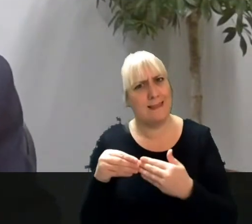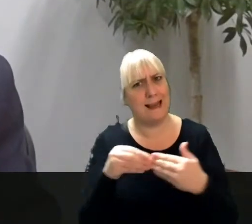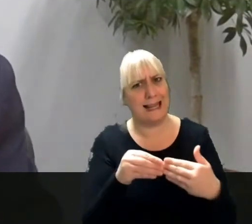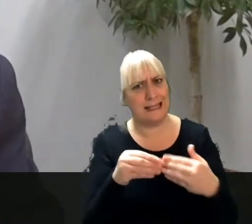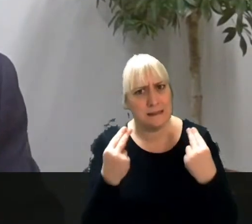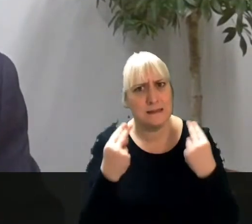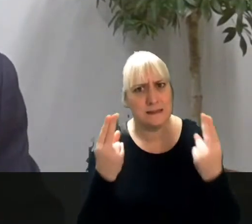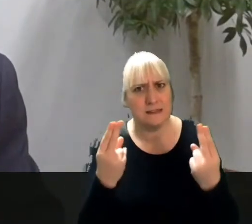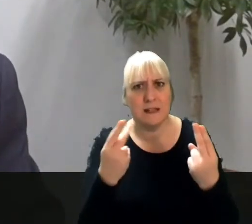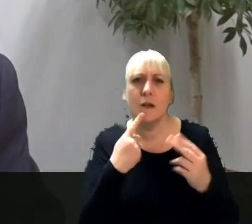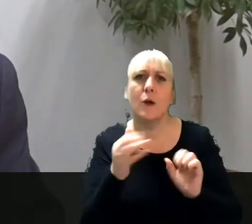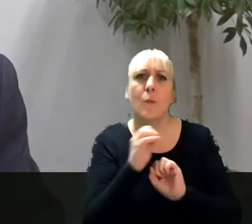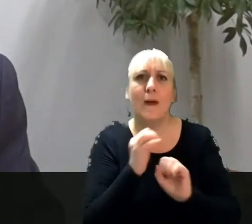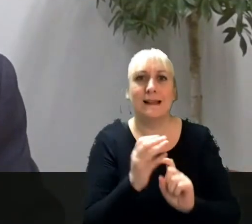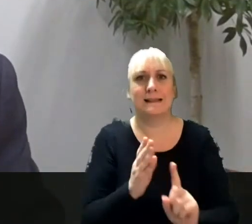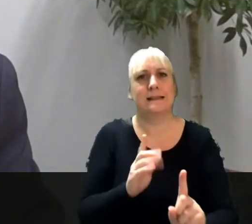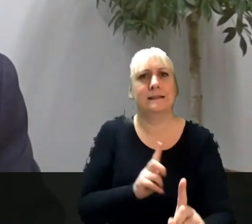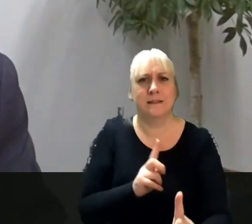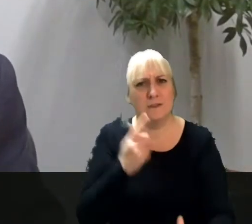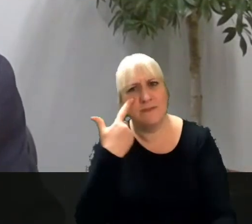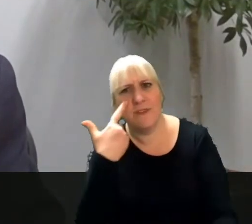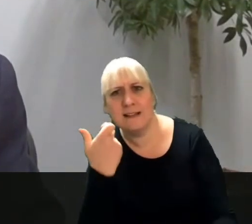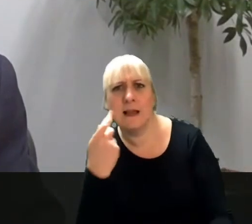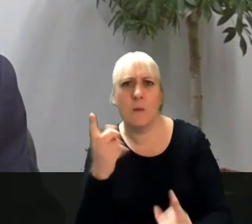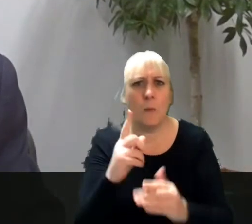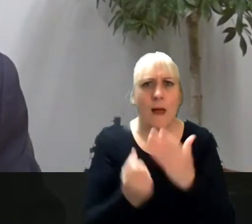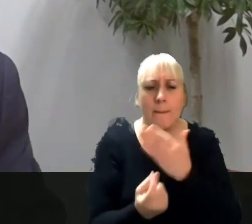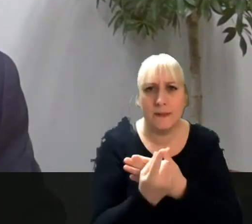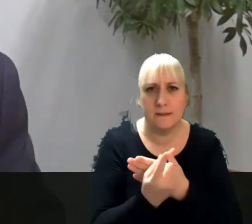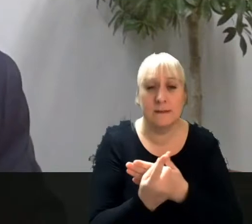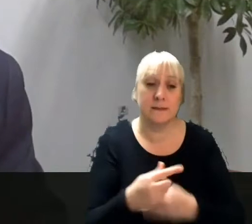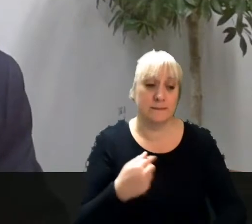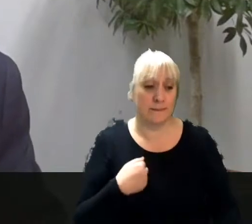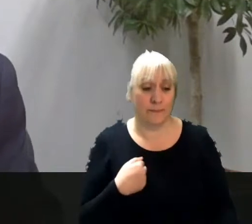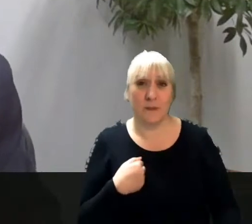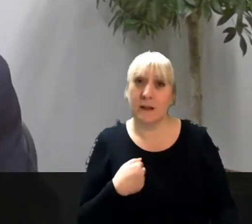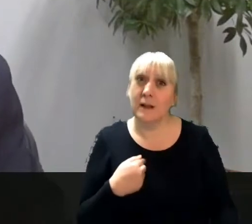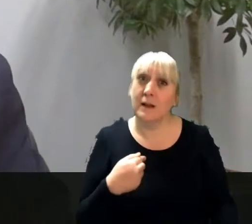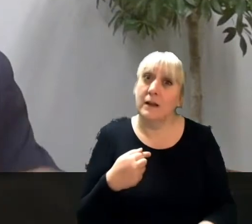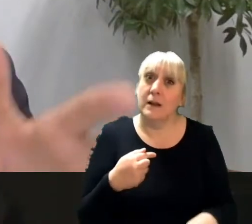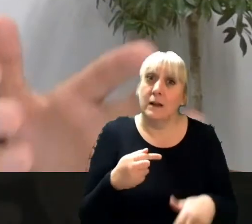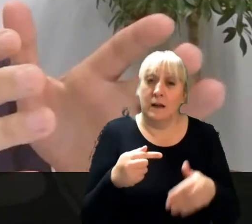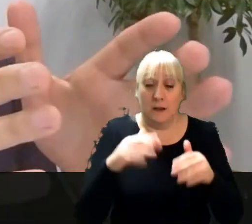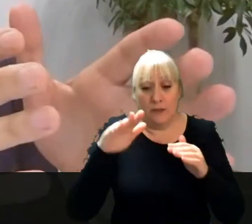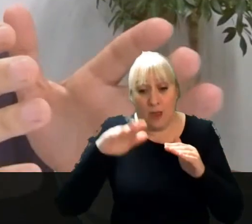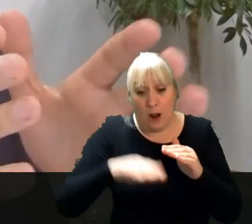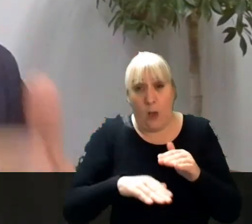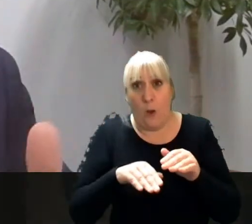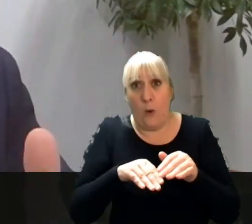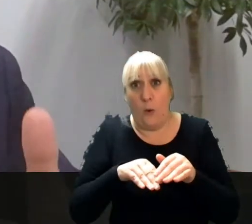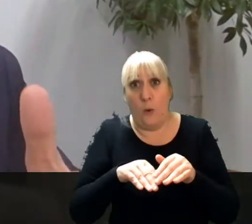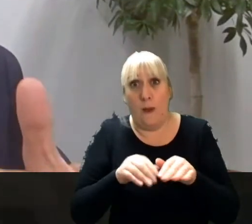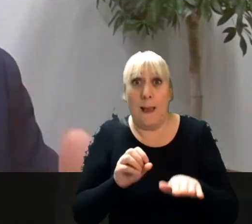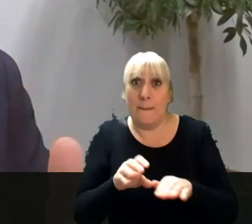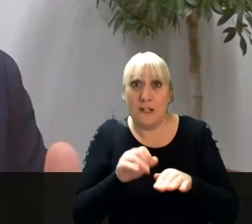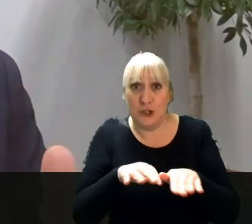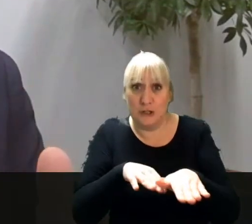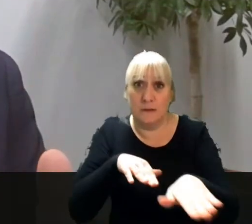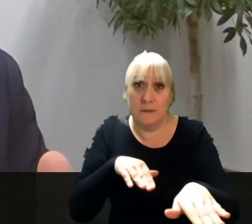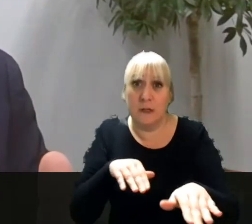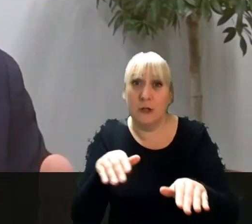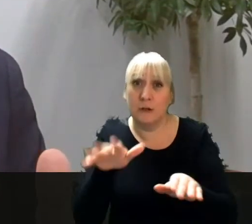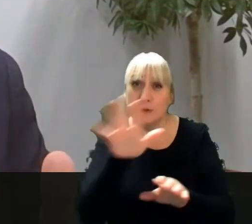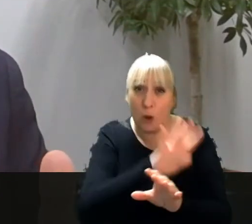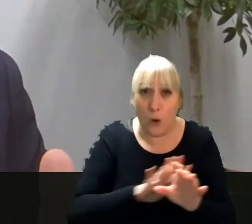Ultra-low emission zone, really, really good progress we've made. We're going to continue making progress by rolling that out. Really important. We're making real progress with our school